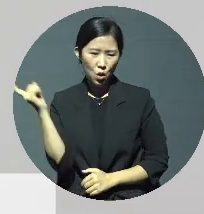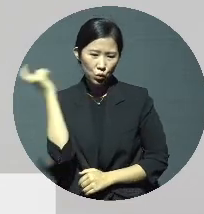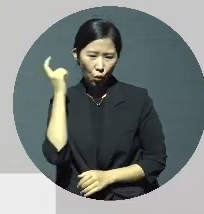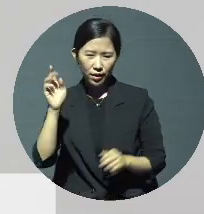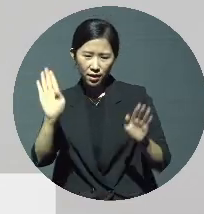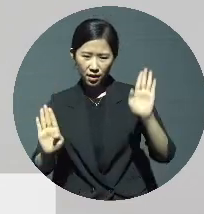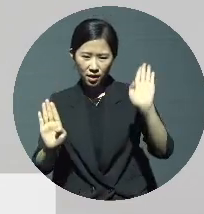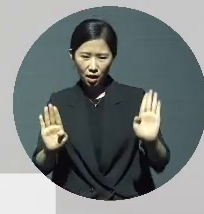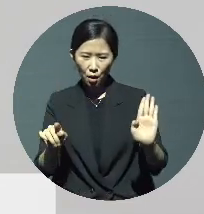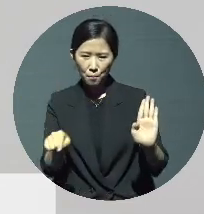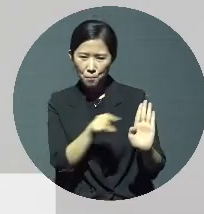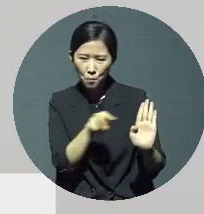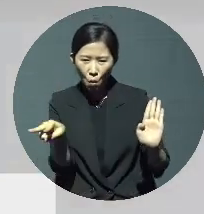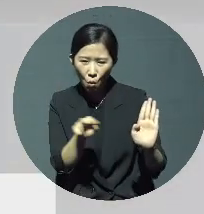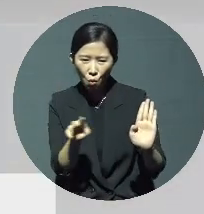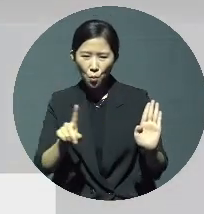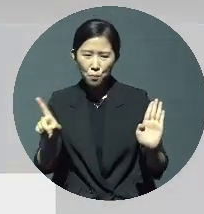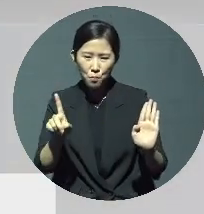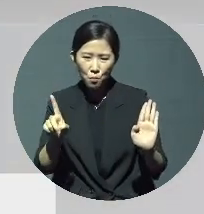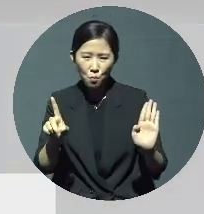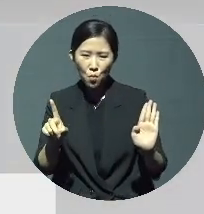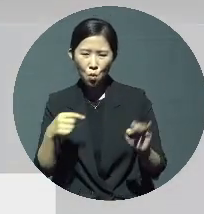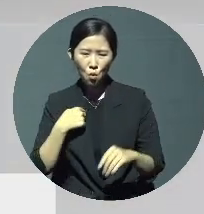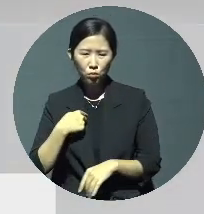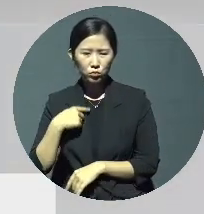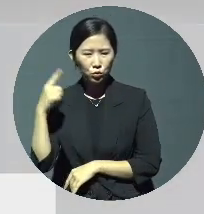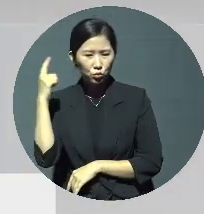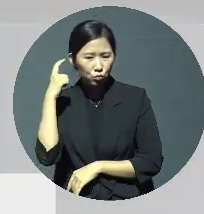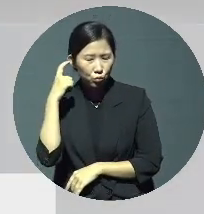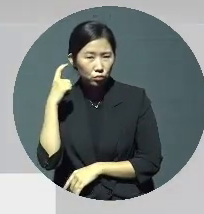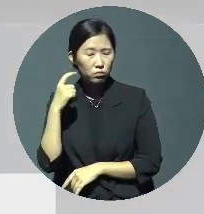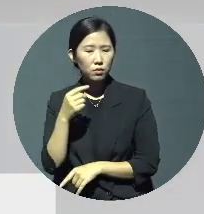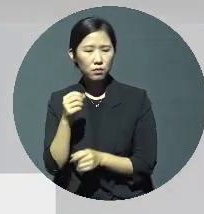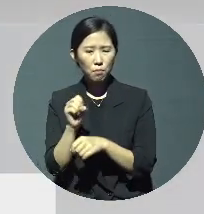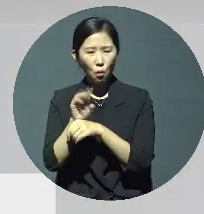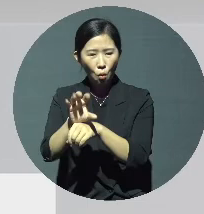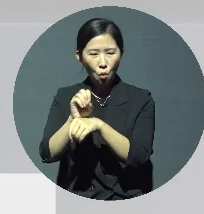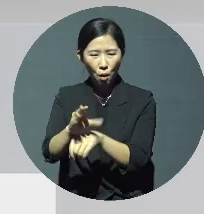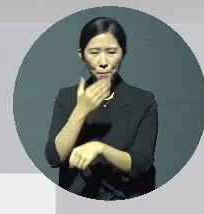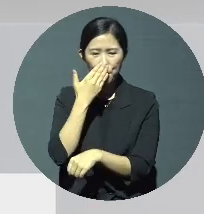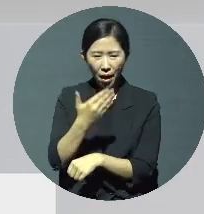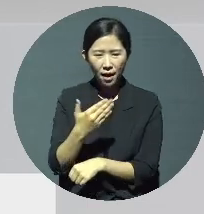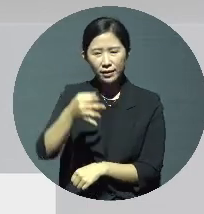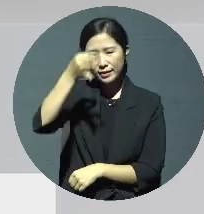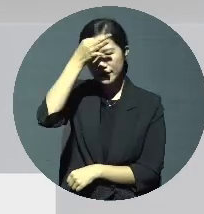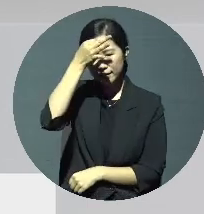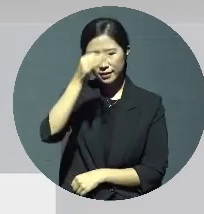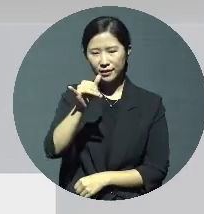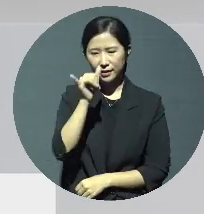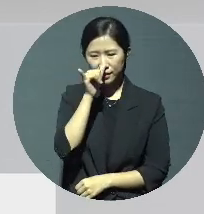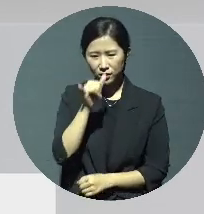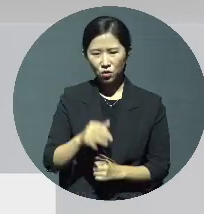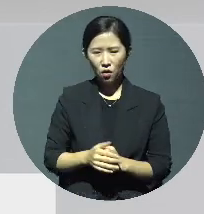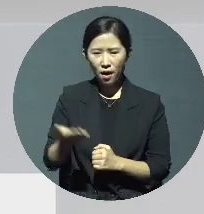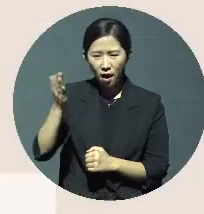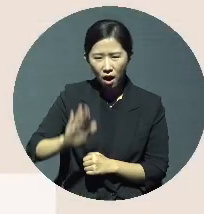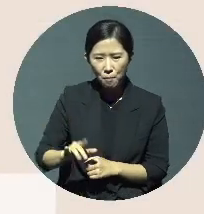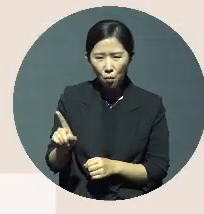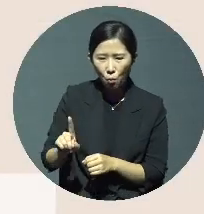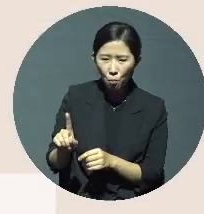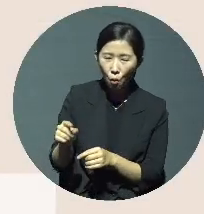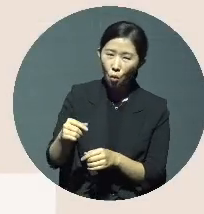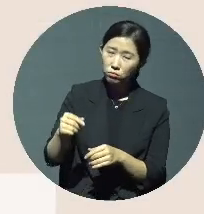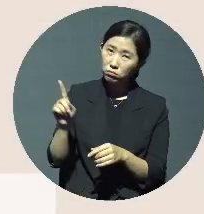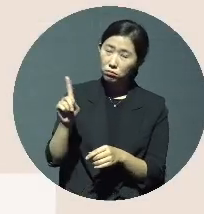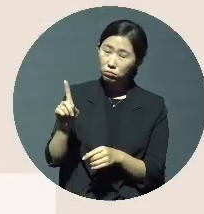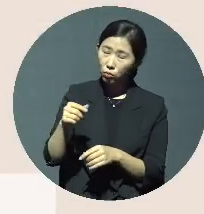use quite timeless forms, pure geometry, shapes, and the feeling of a product which stands the test of time.